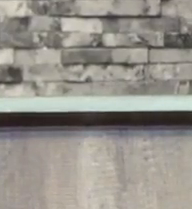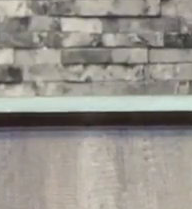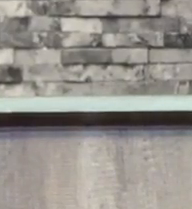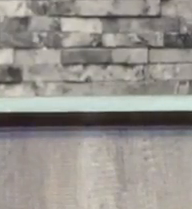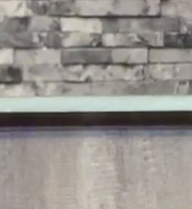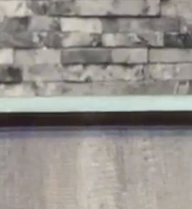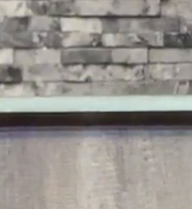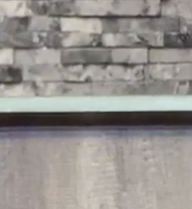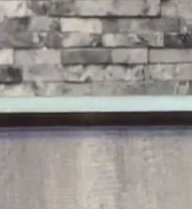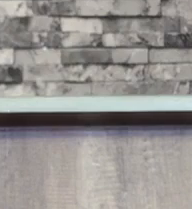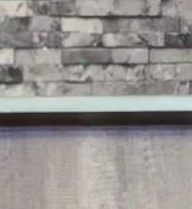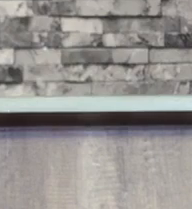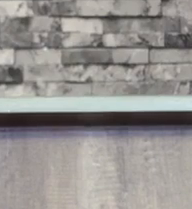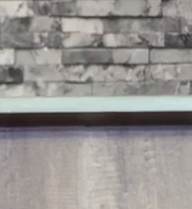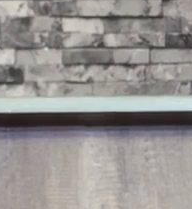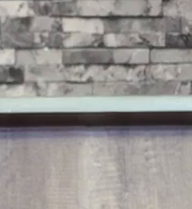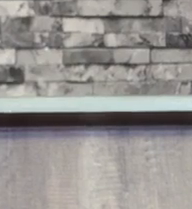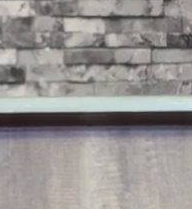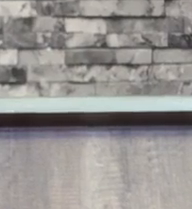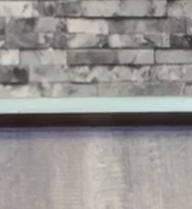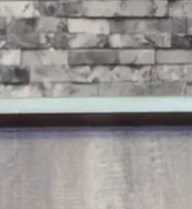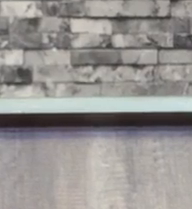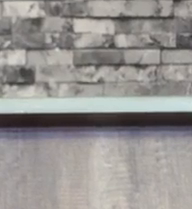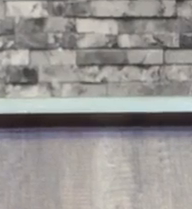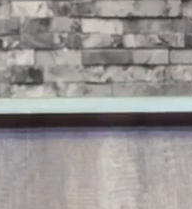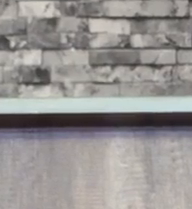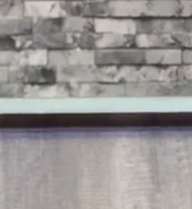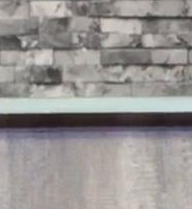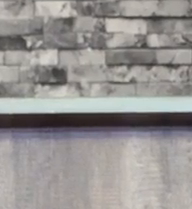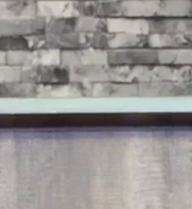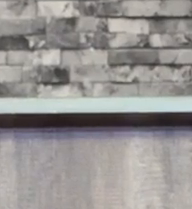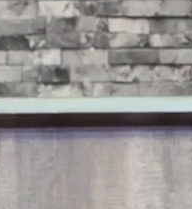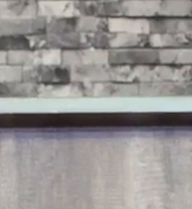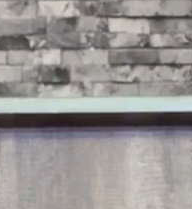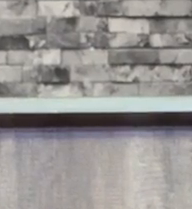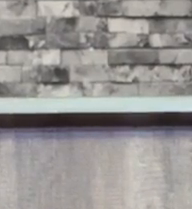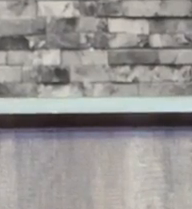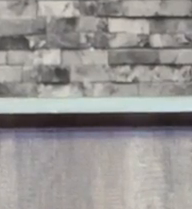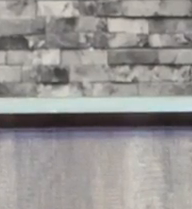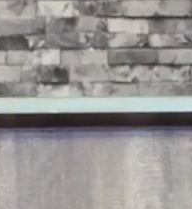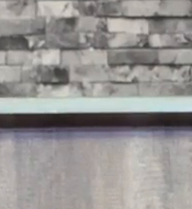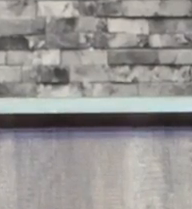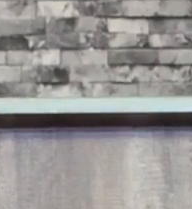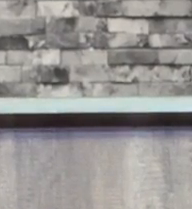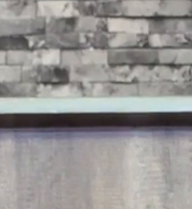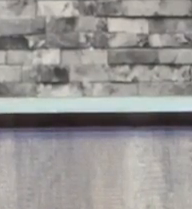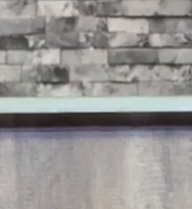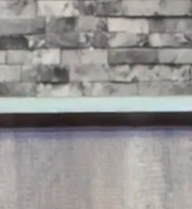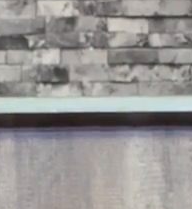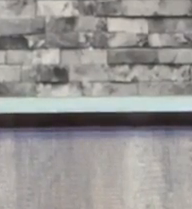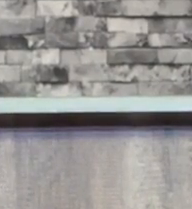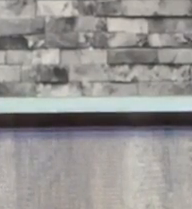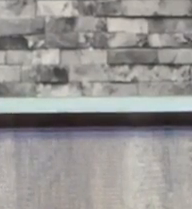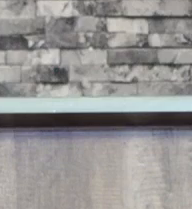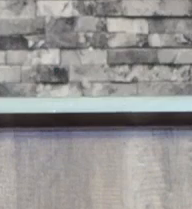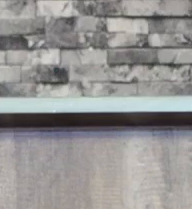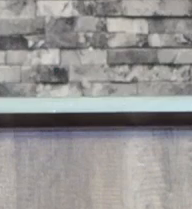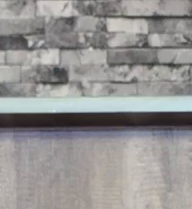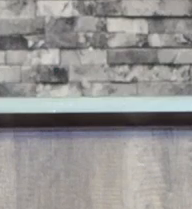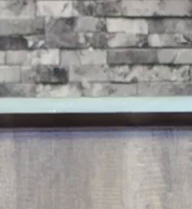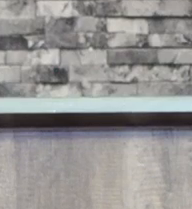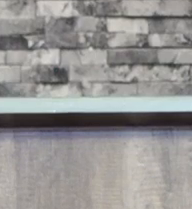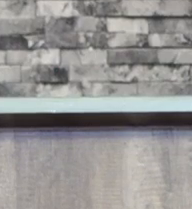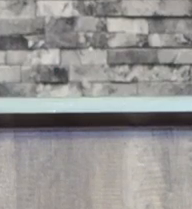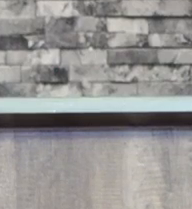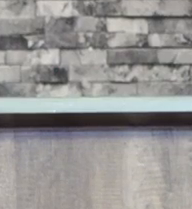Because we are the temple of the Holy Spirit. We are also to exercise